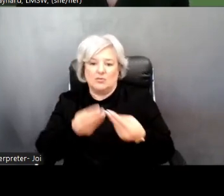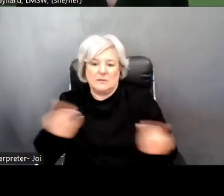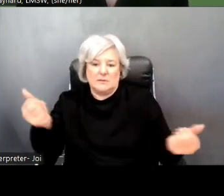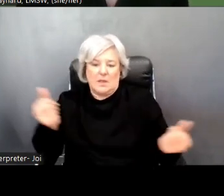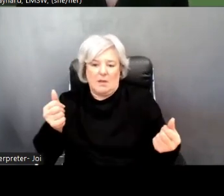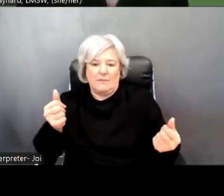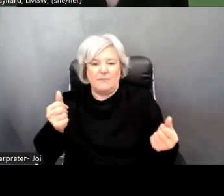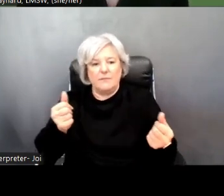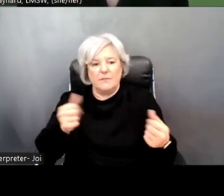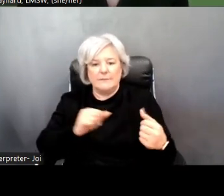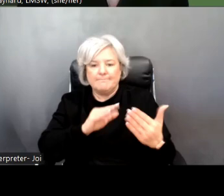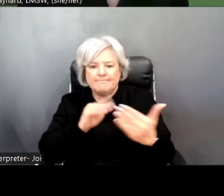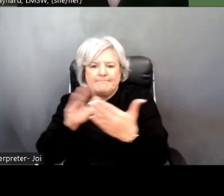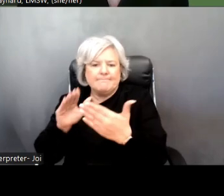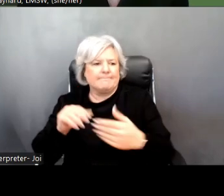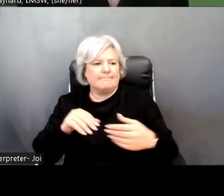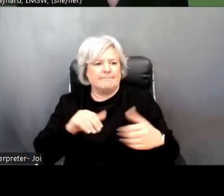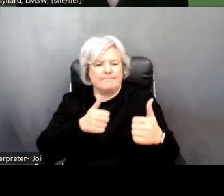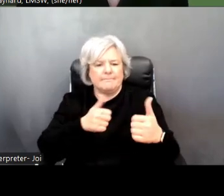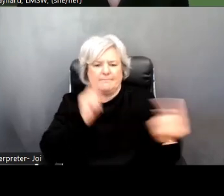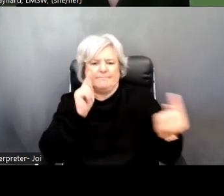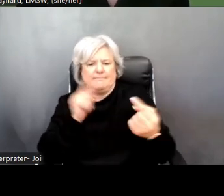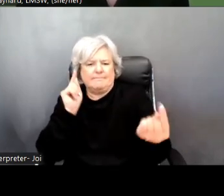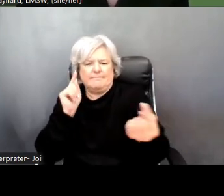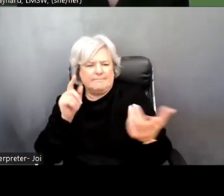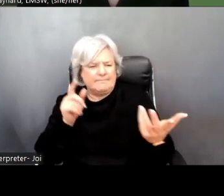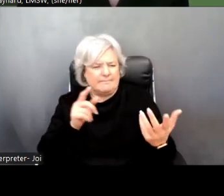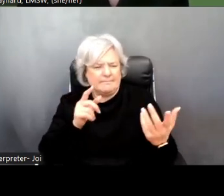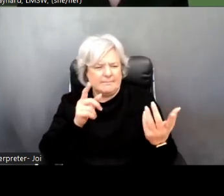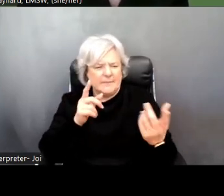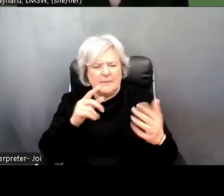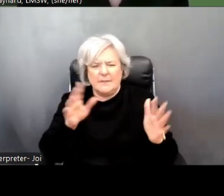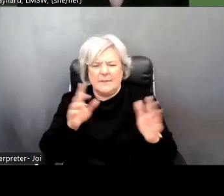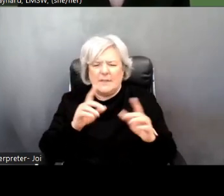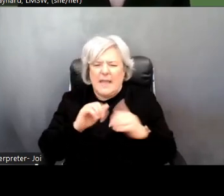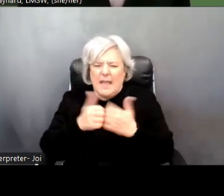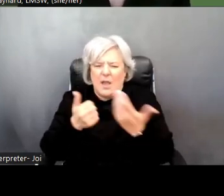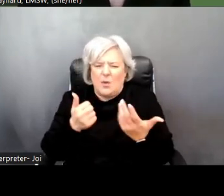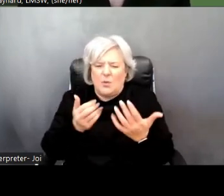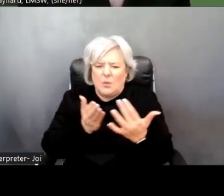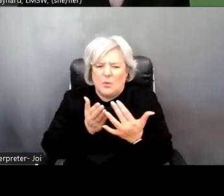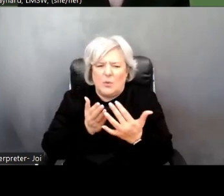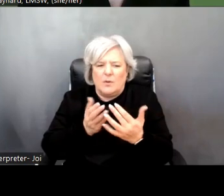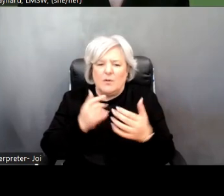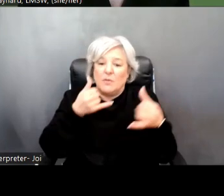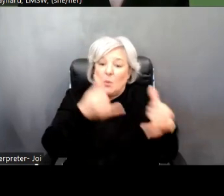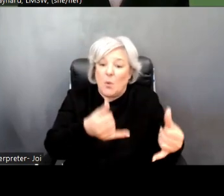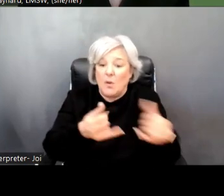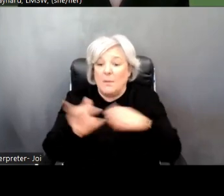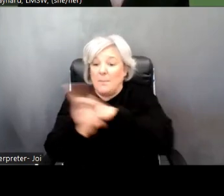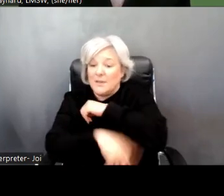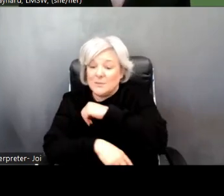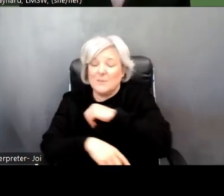in expectations rather than to modify behavior through application of rewards and punishments,